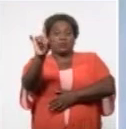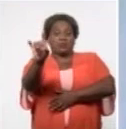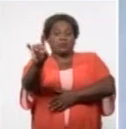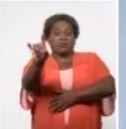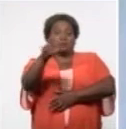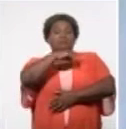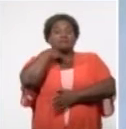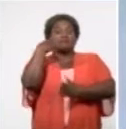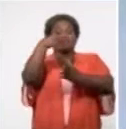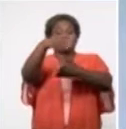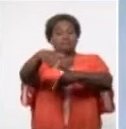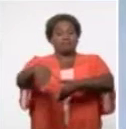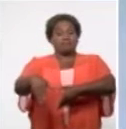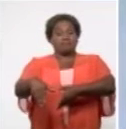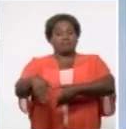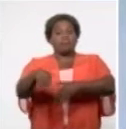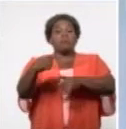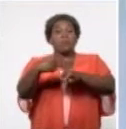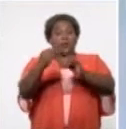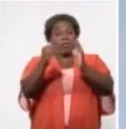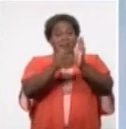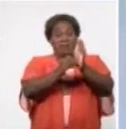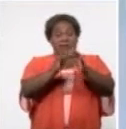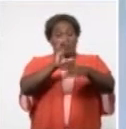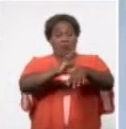288,759 deaths. This represents a